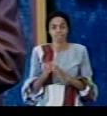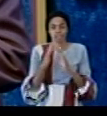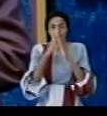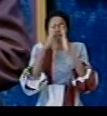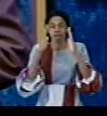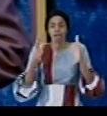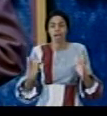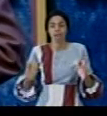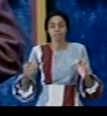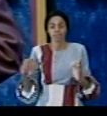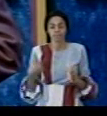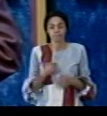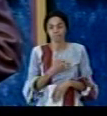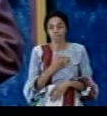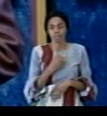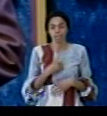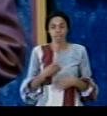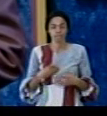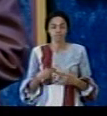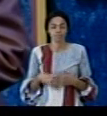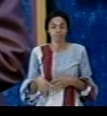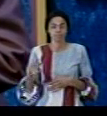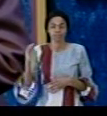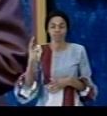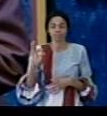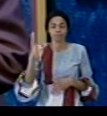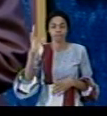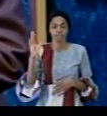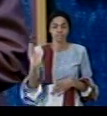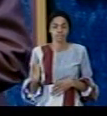once again, Pastor